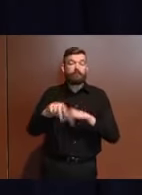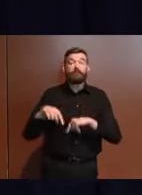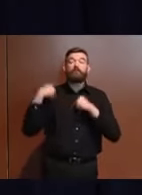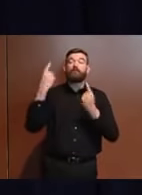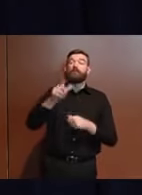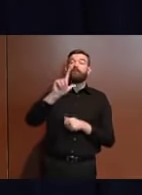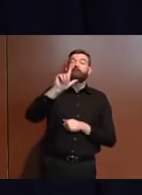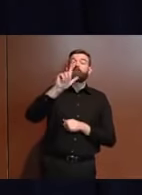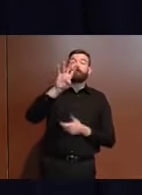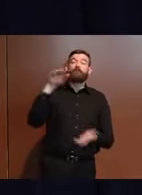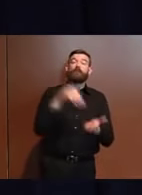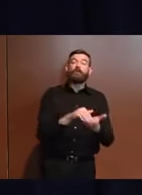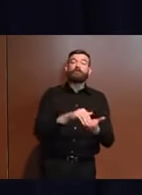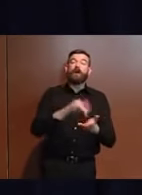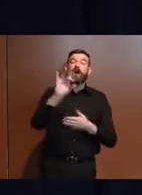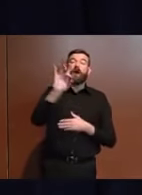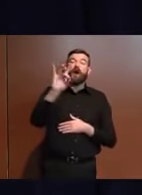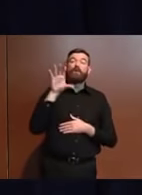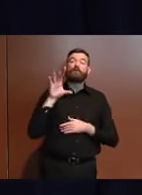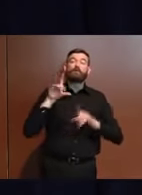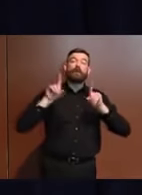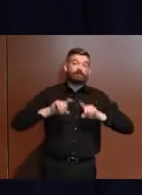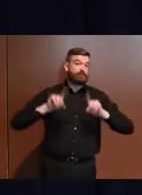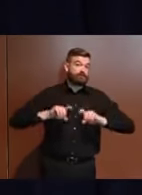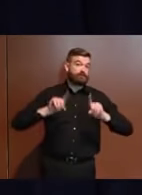24,843 tests, with